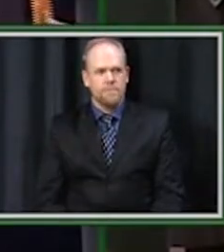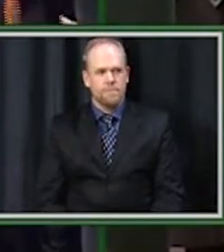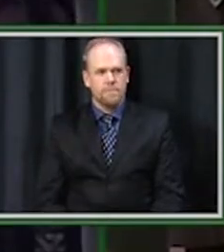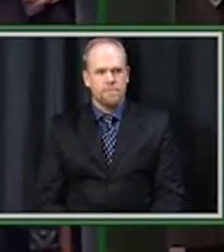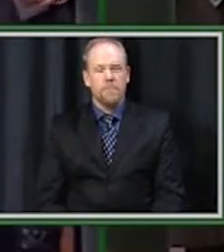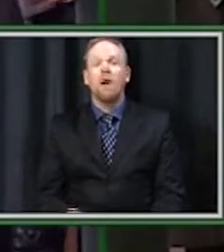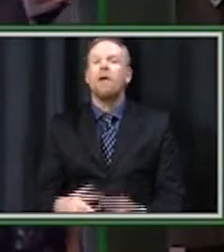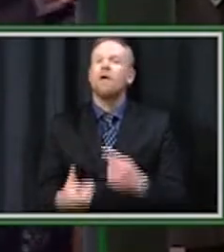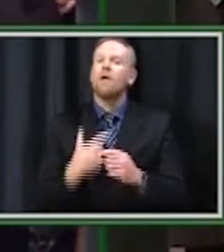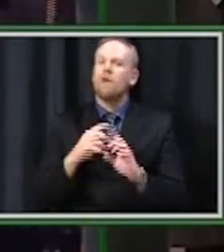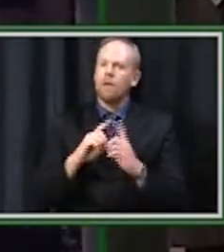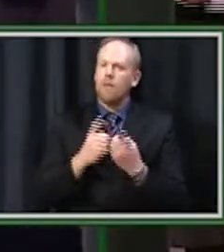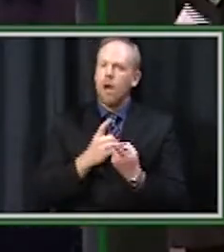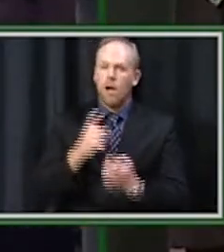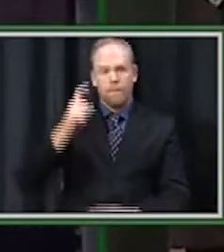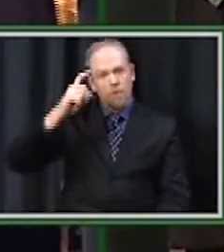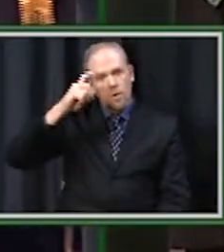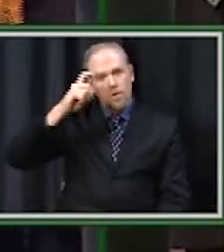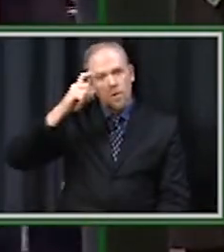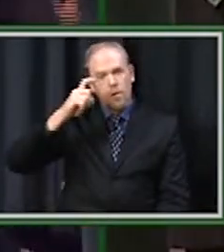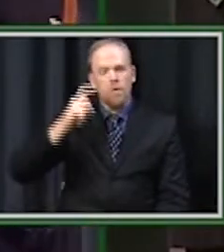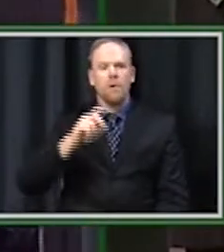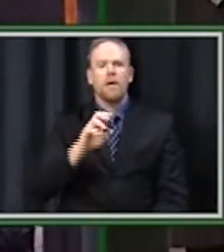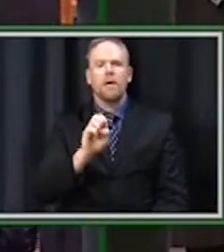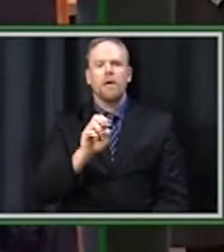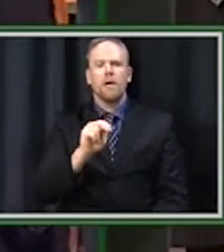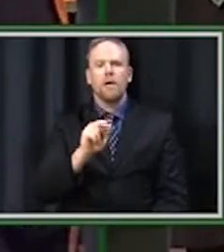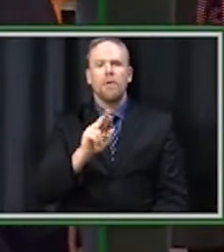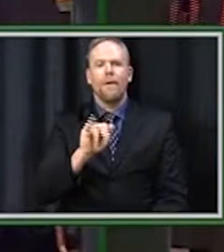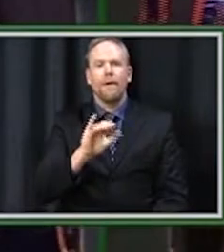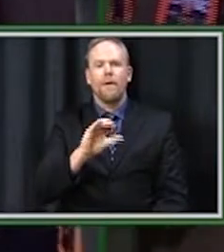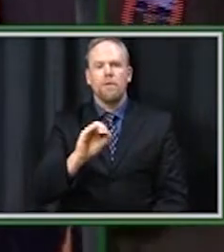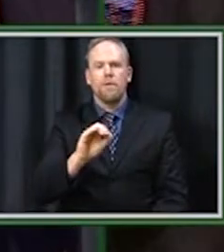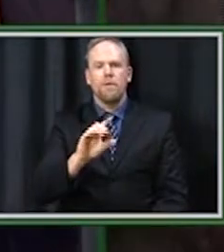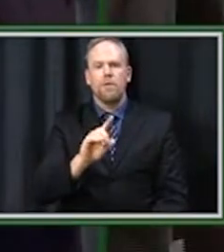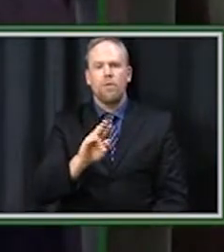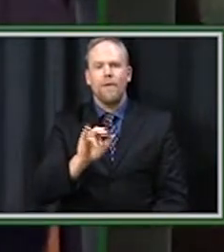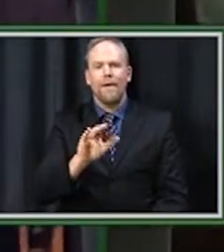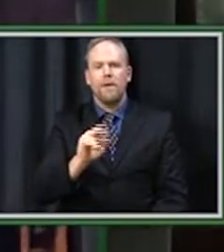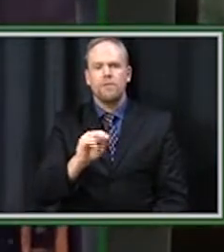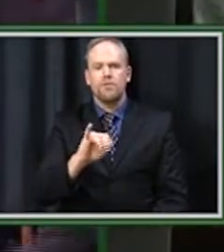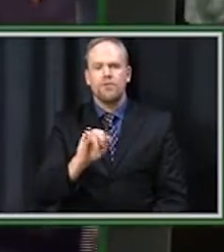From the Department of Philosophy, Enrico Duran Jr.